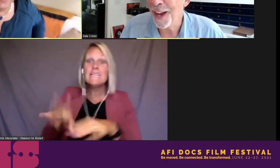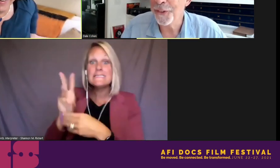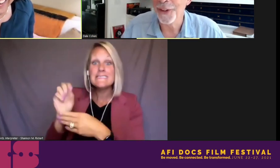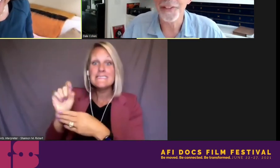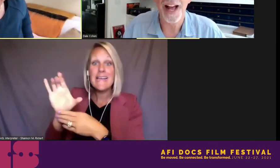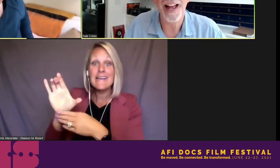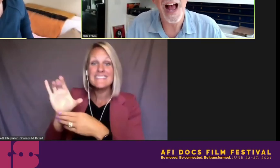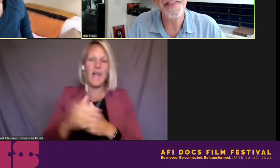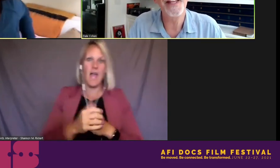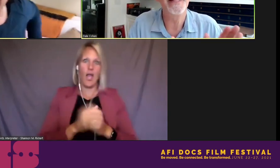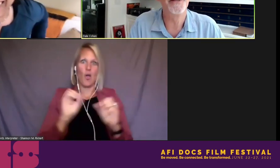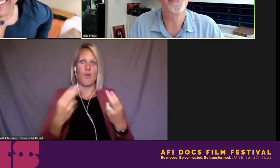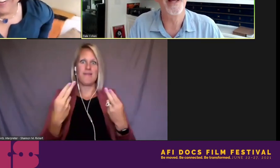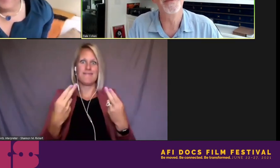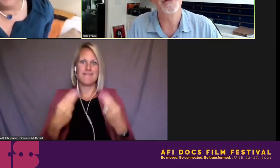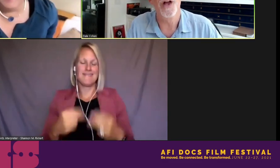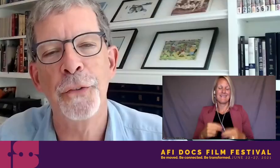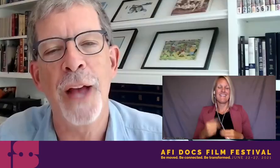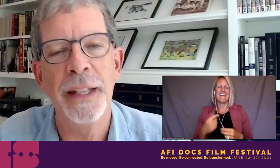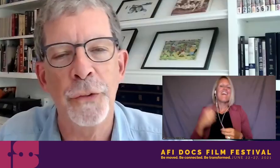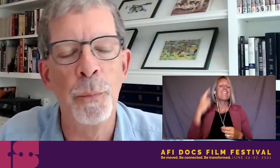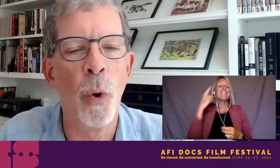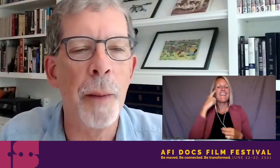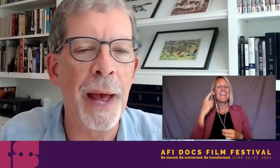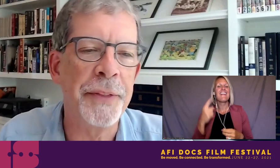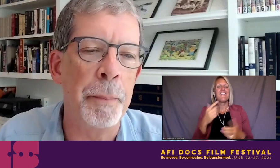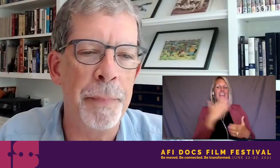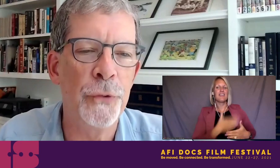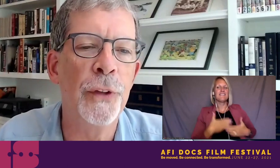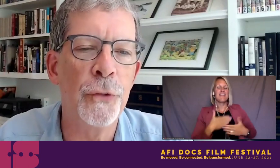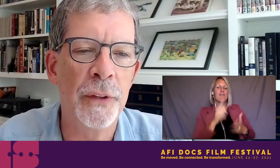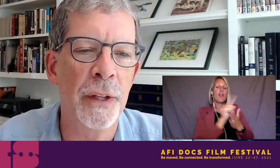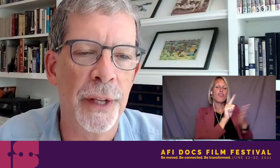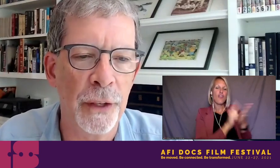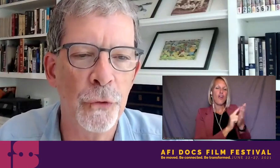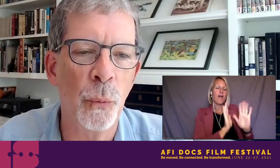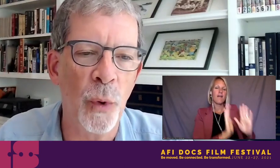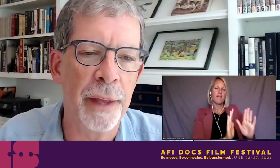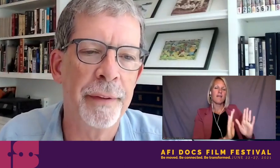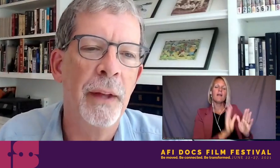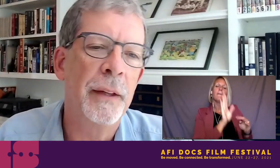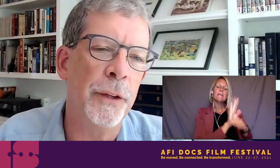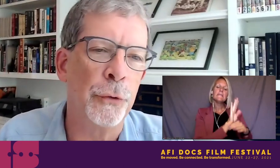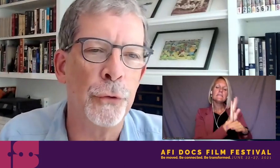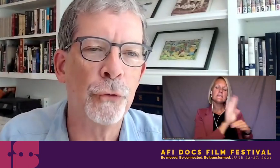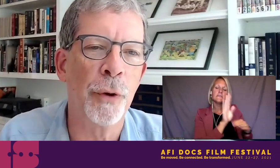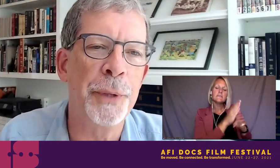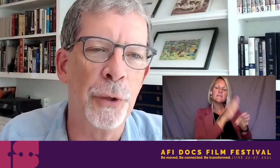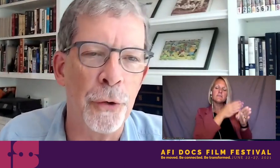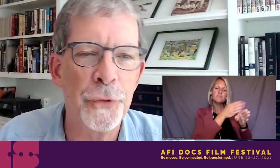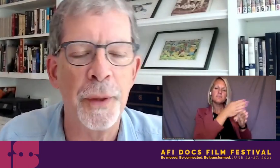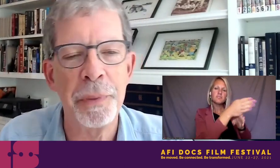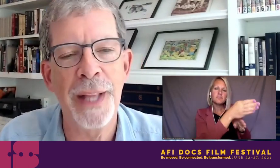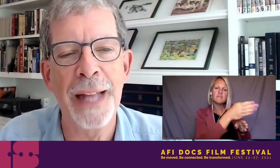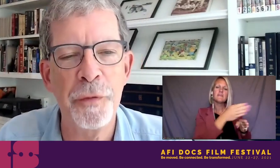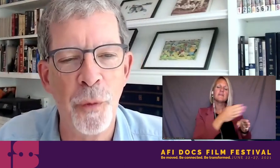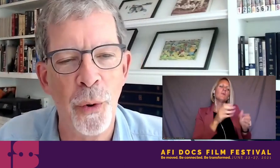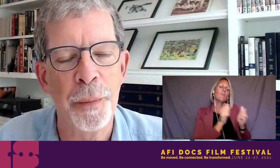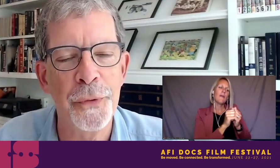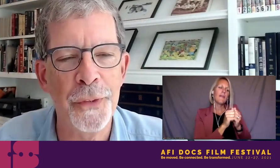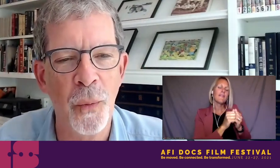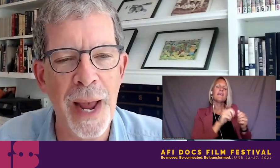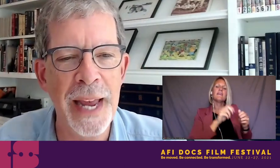60 seconds or less. I think the entertainment law side is more about the business dealings with your distributors, the